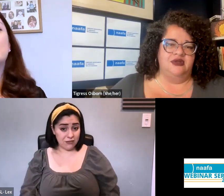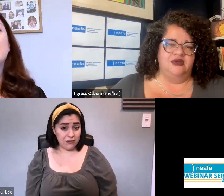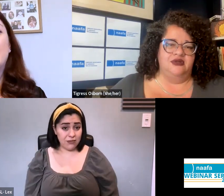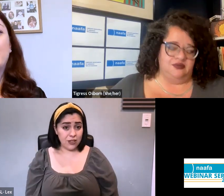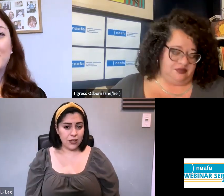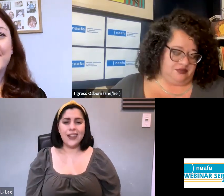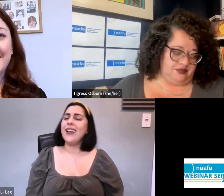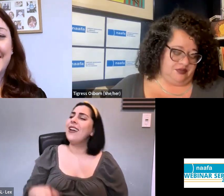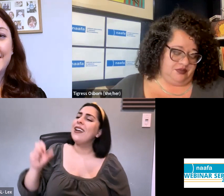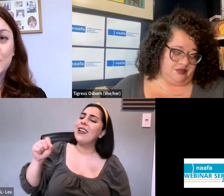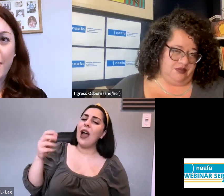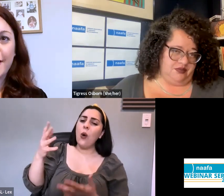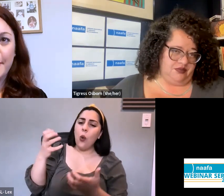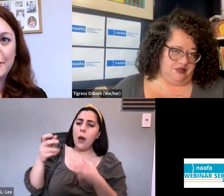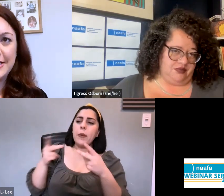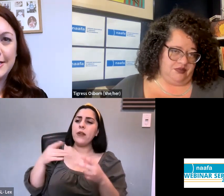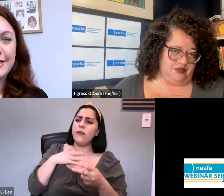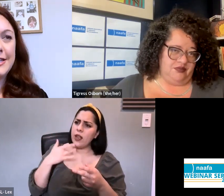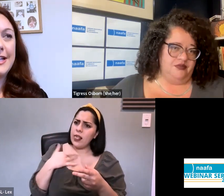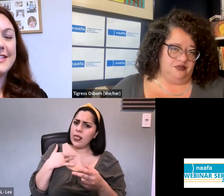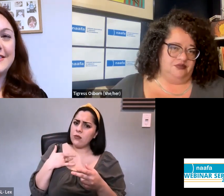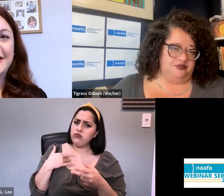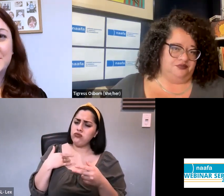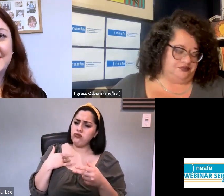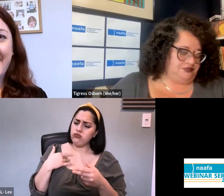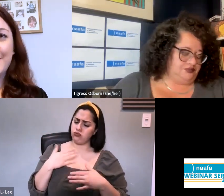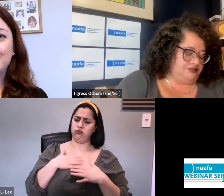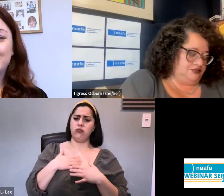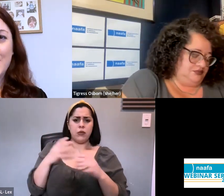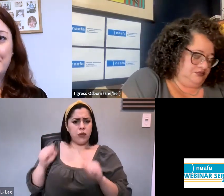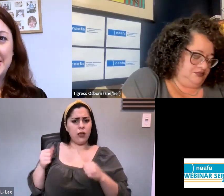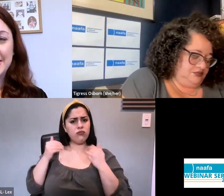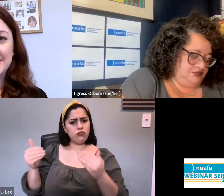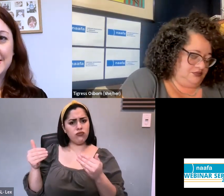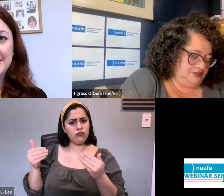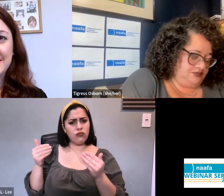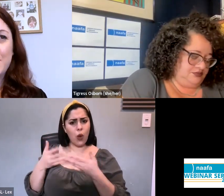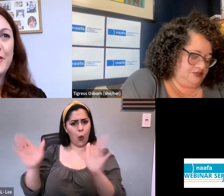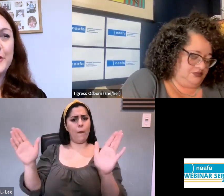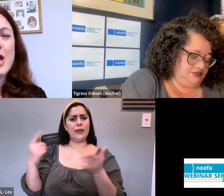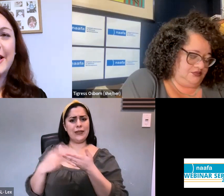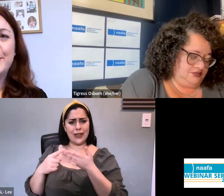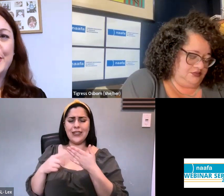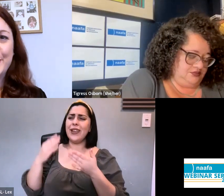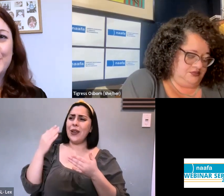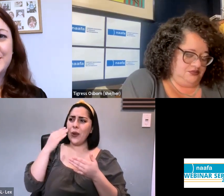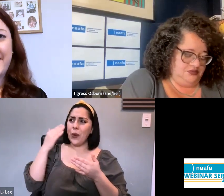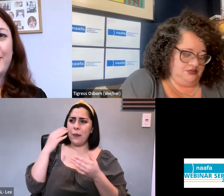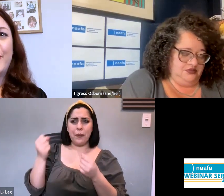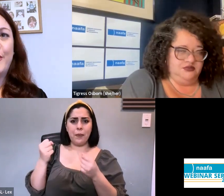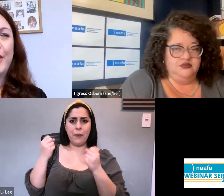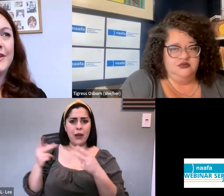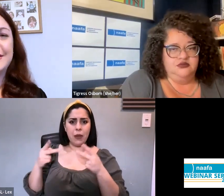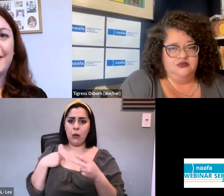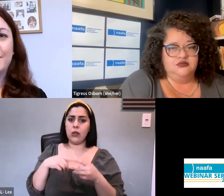want people to be able to feel like they can talk about it. It's such a taboo topic, whether you're talking about your own